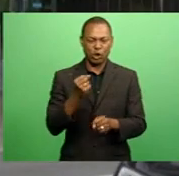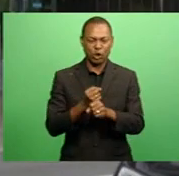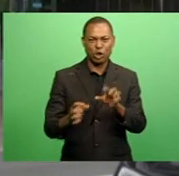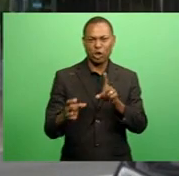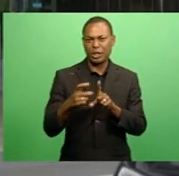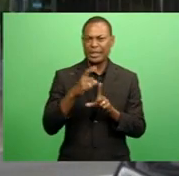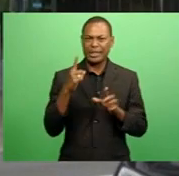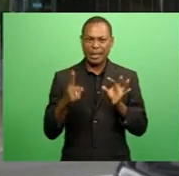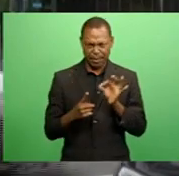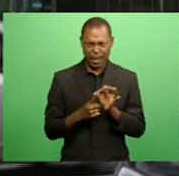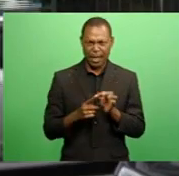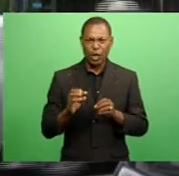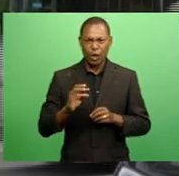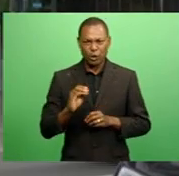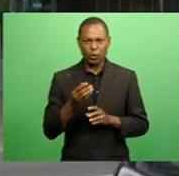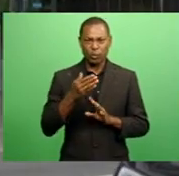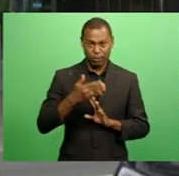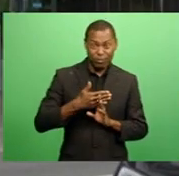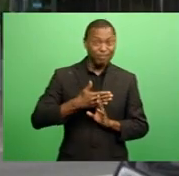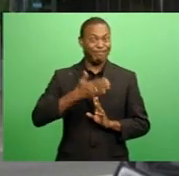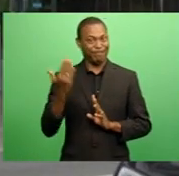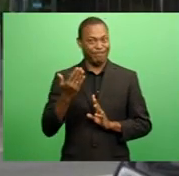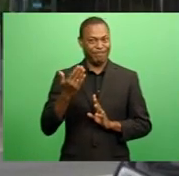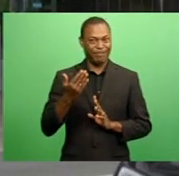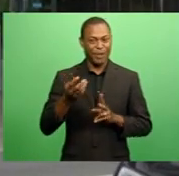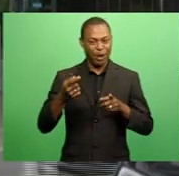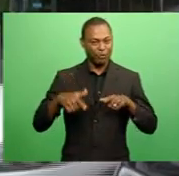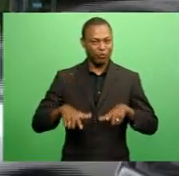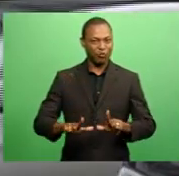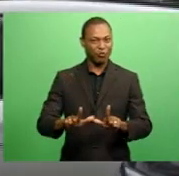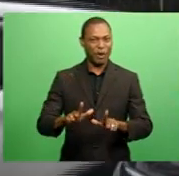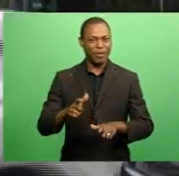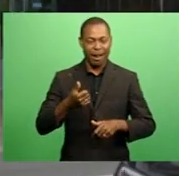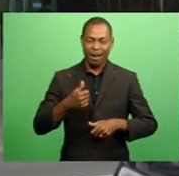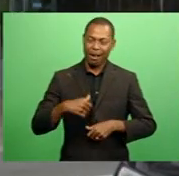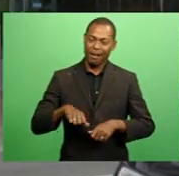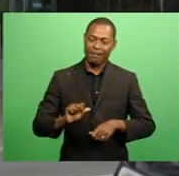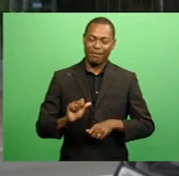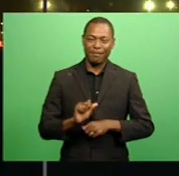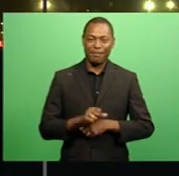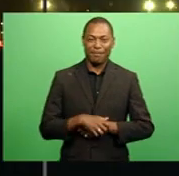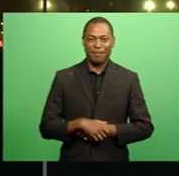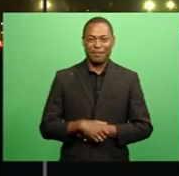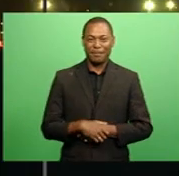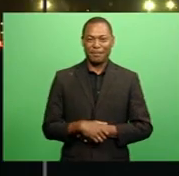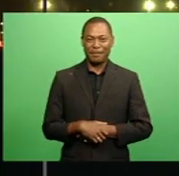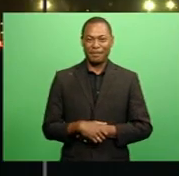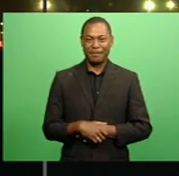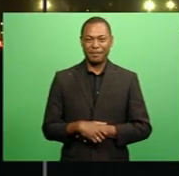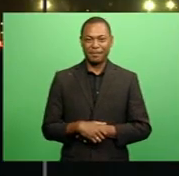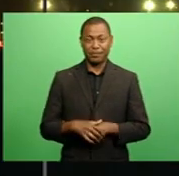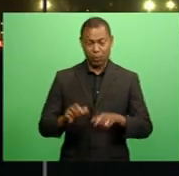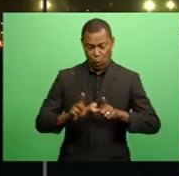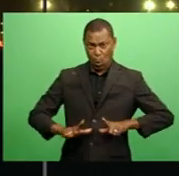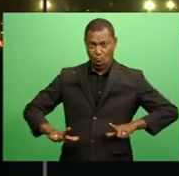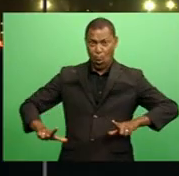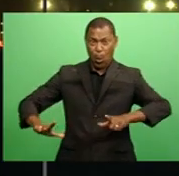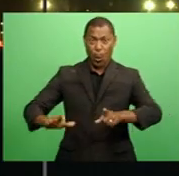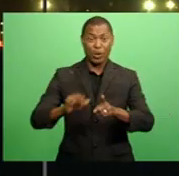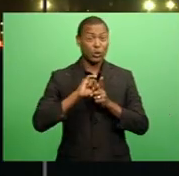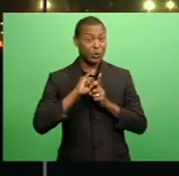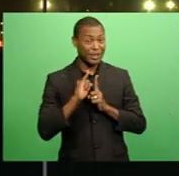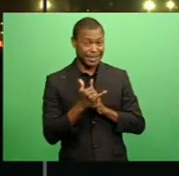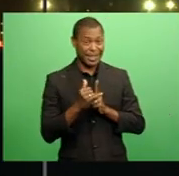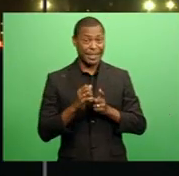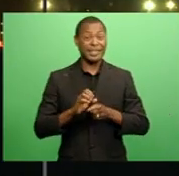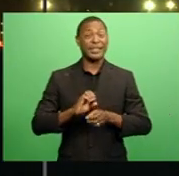securely open the borders so that travel can be allowed. Dipesh Kumar, FBC News. Local civil society organizations